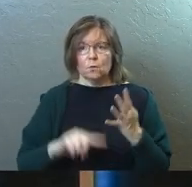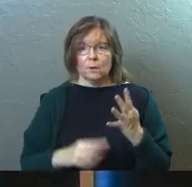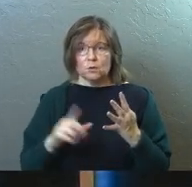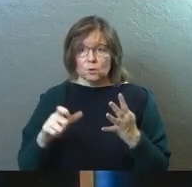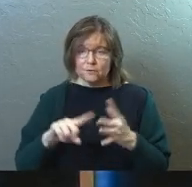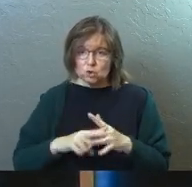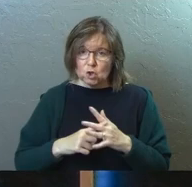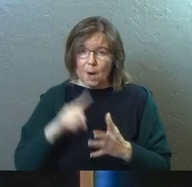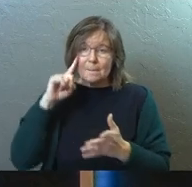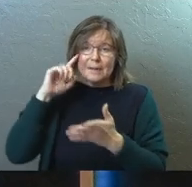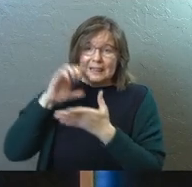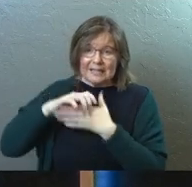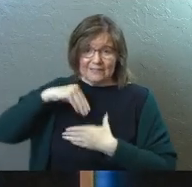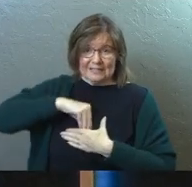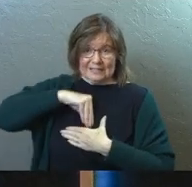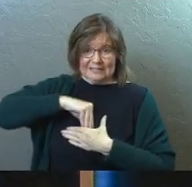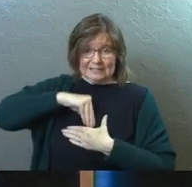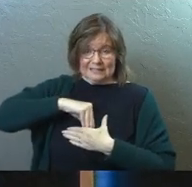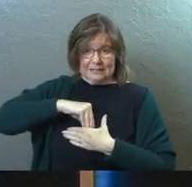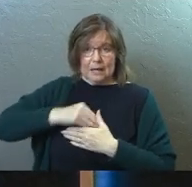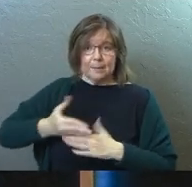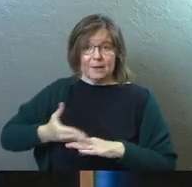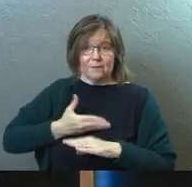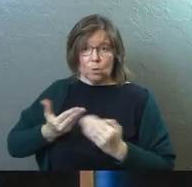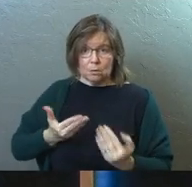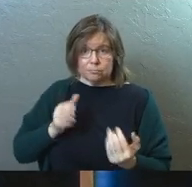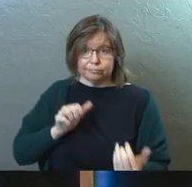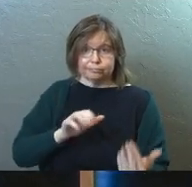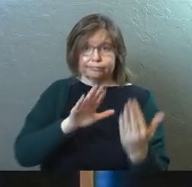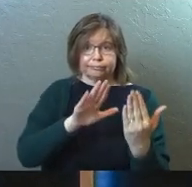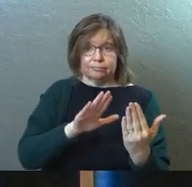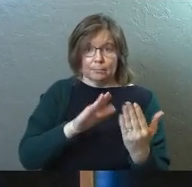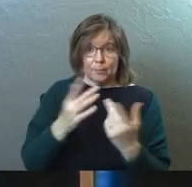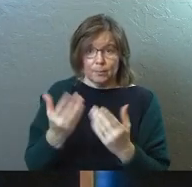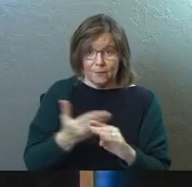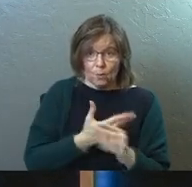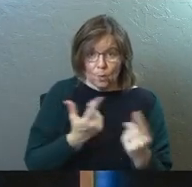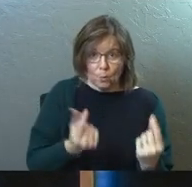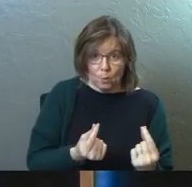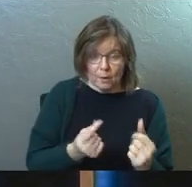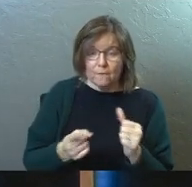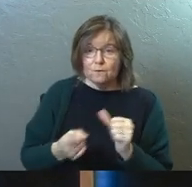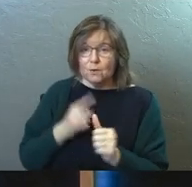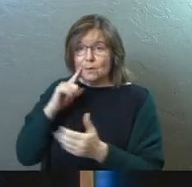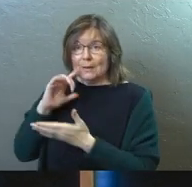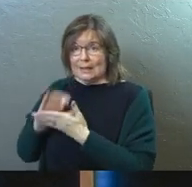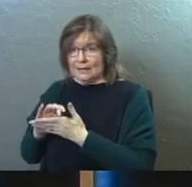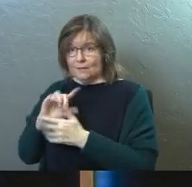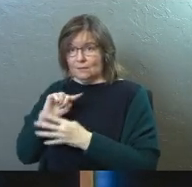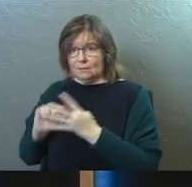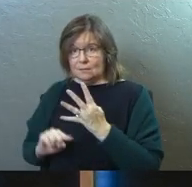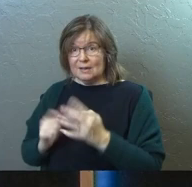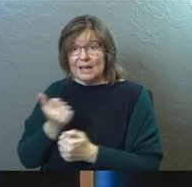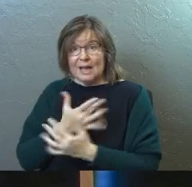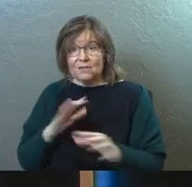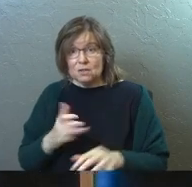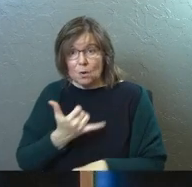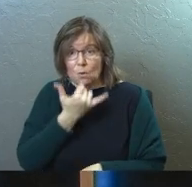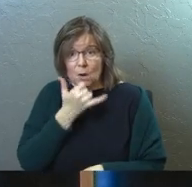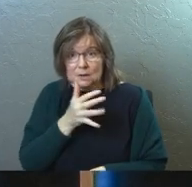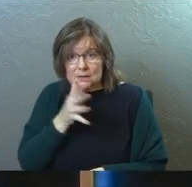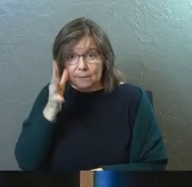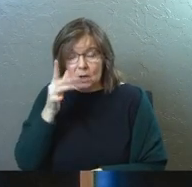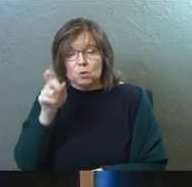things you got to start believing before you get to the doing. Everything that you've done wrong as a